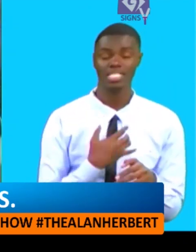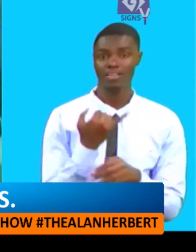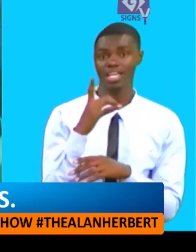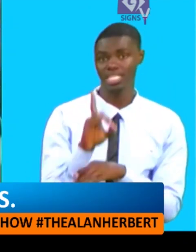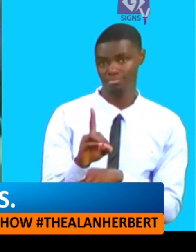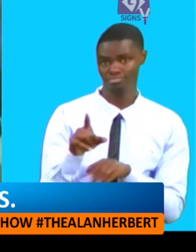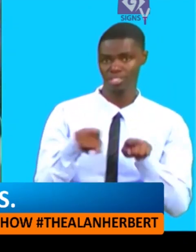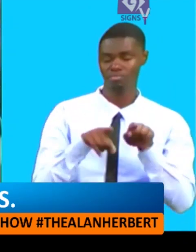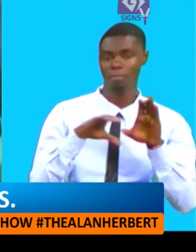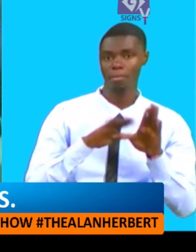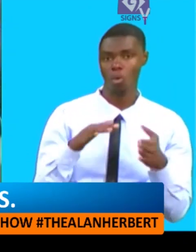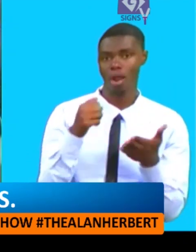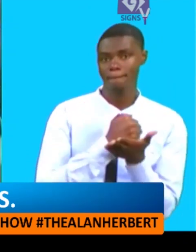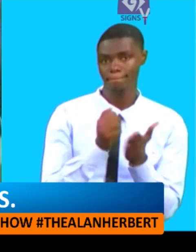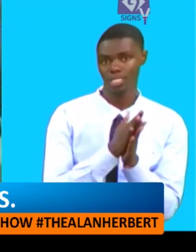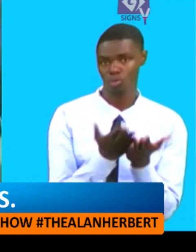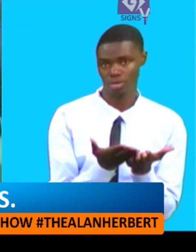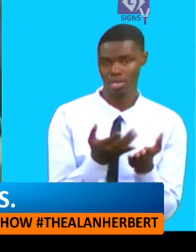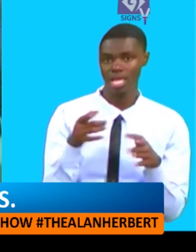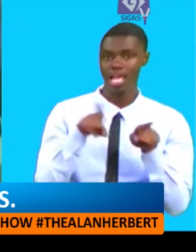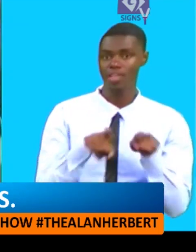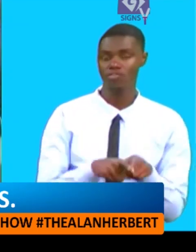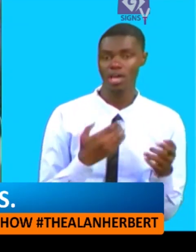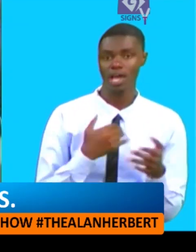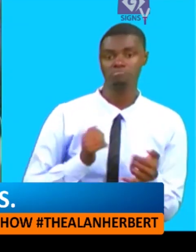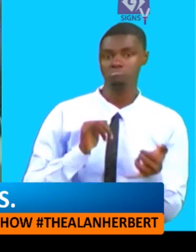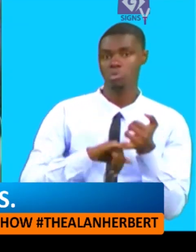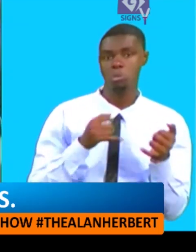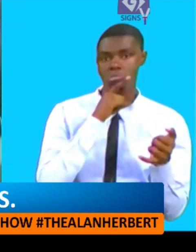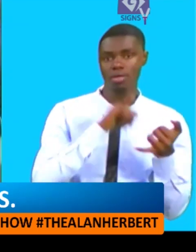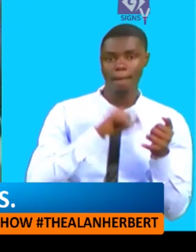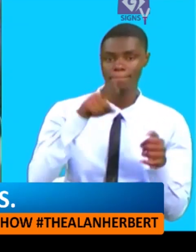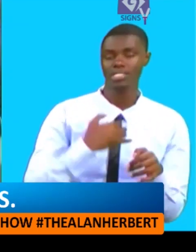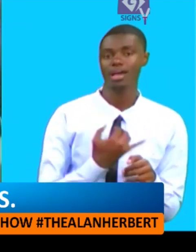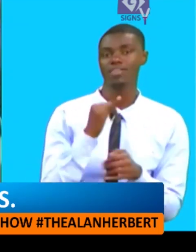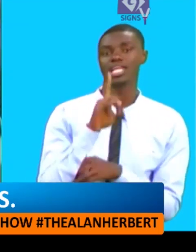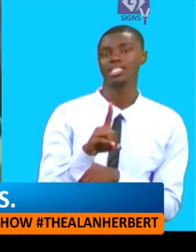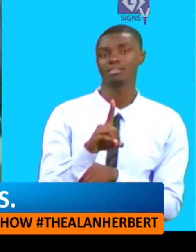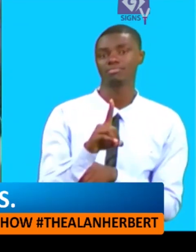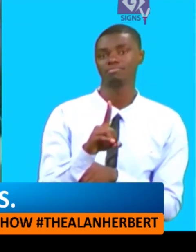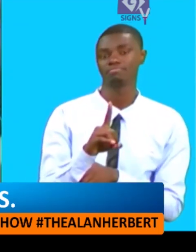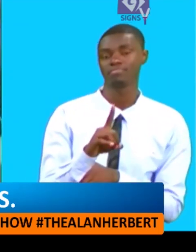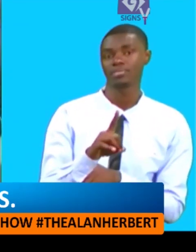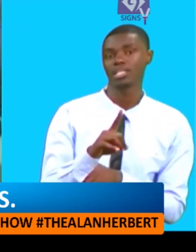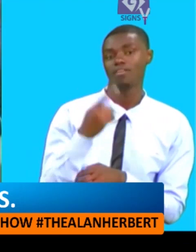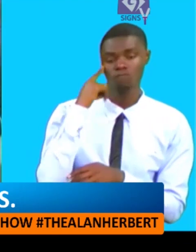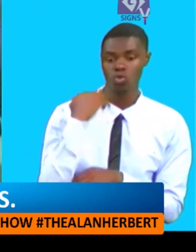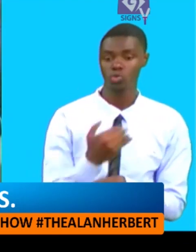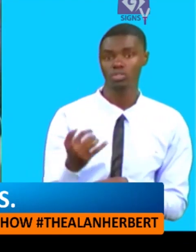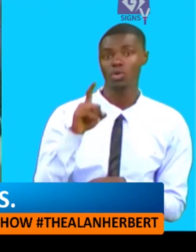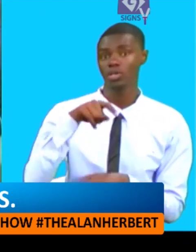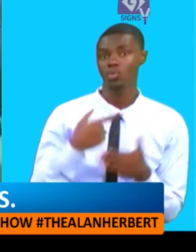as the member or passport. And then if you have a spouse, you also need to have an ID of the spouse. Yeah. And then for children, you